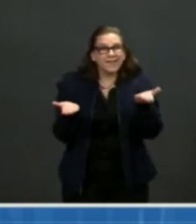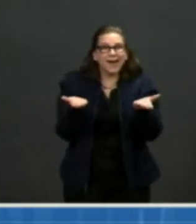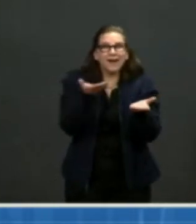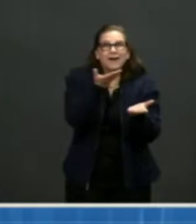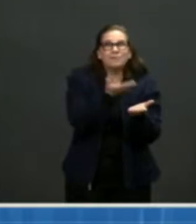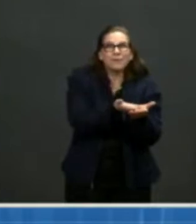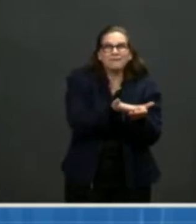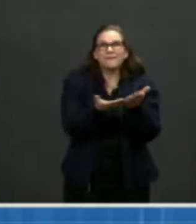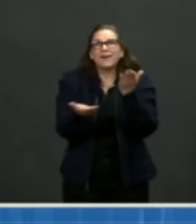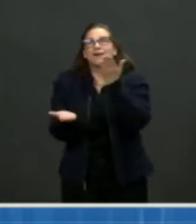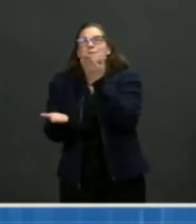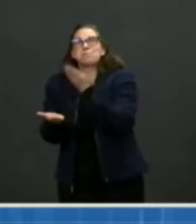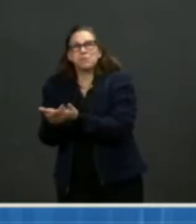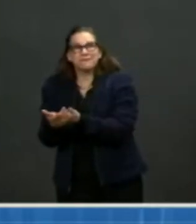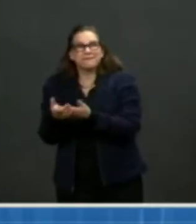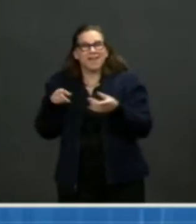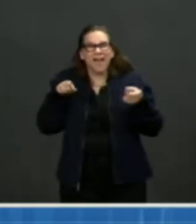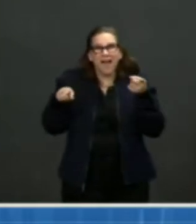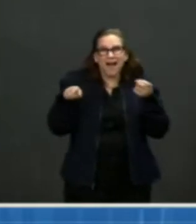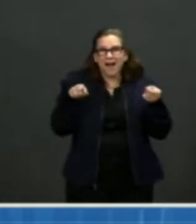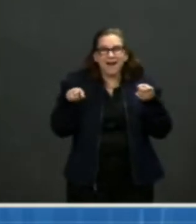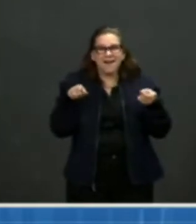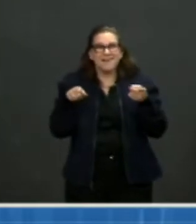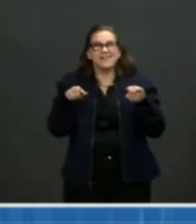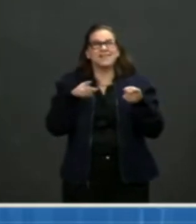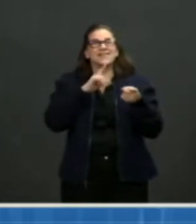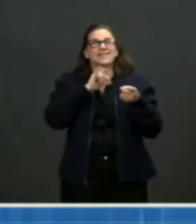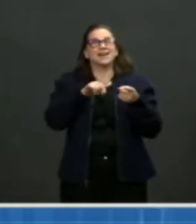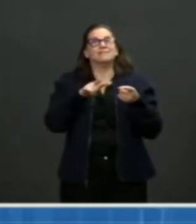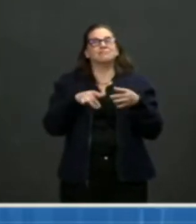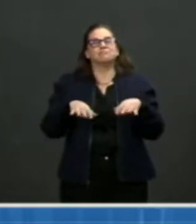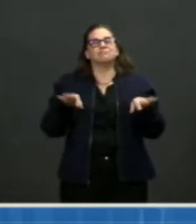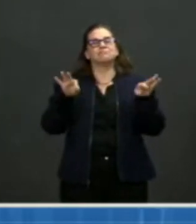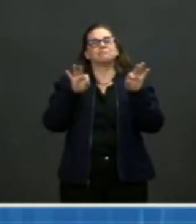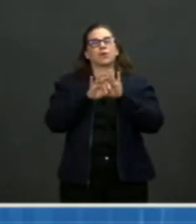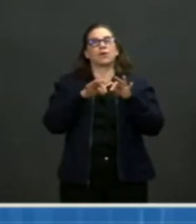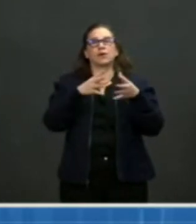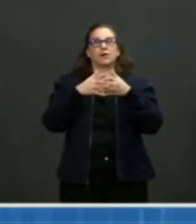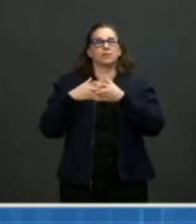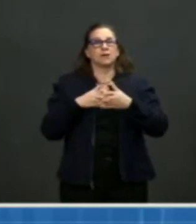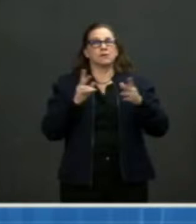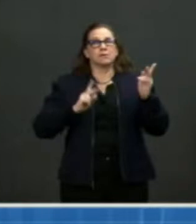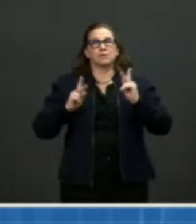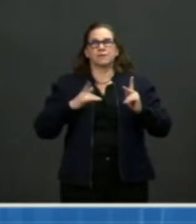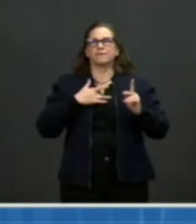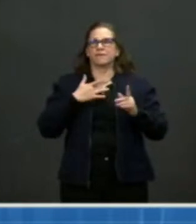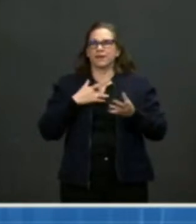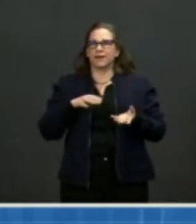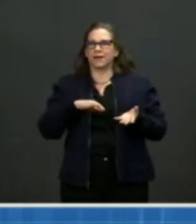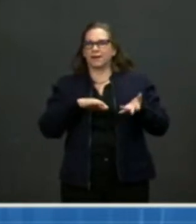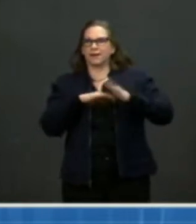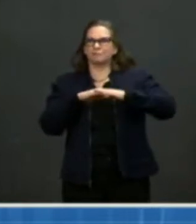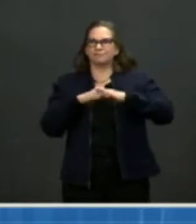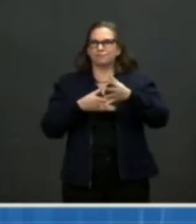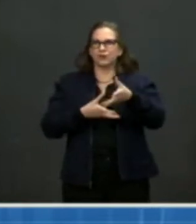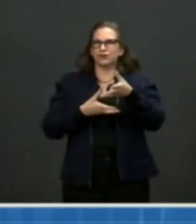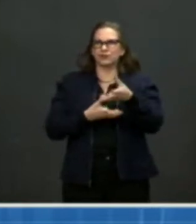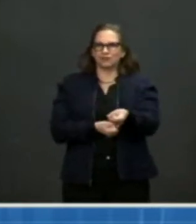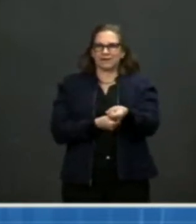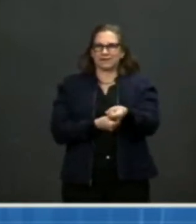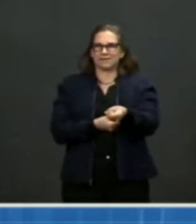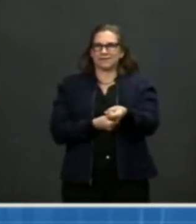great confidence in what comes out of our independent scientific agencies. So we're going to hold on any